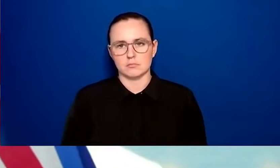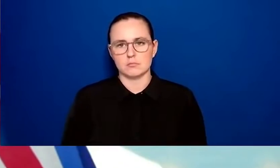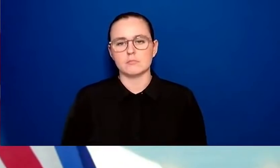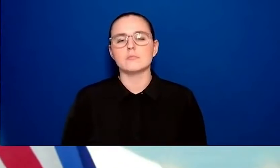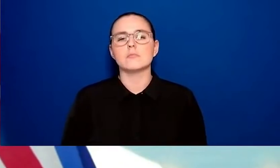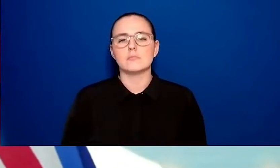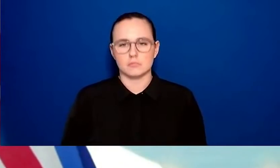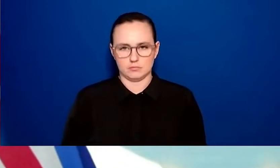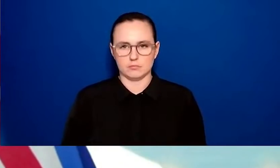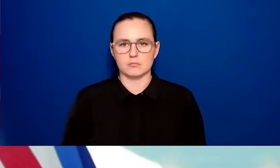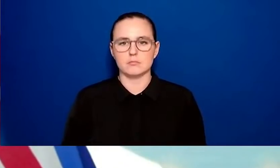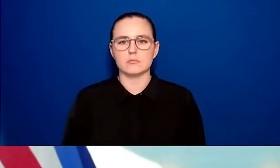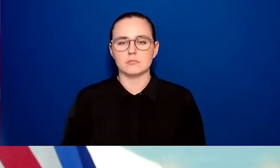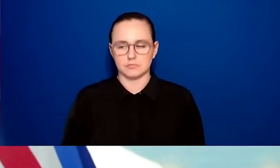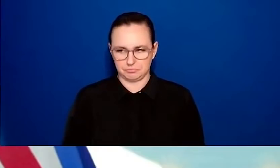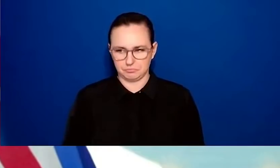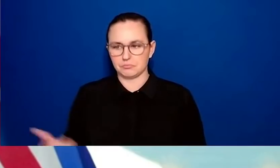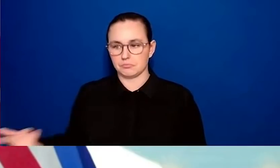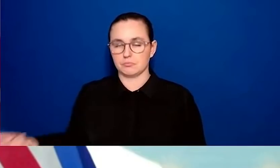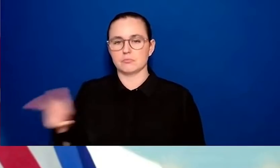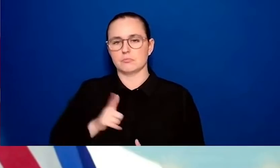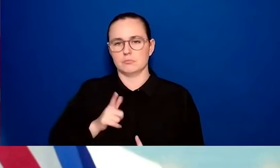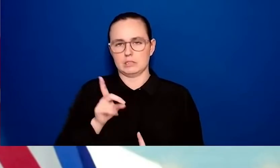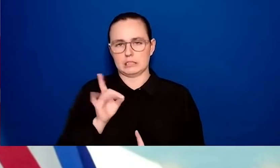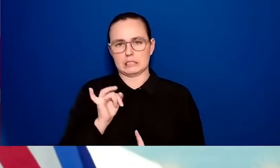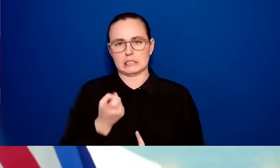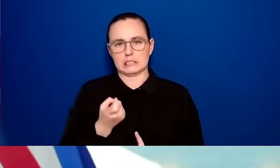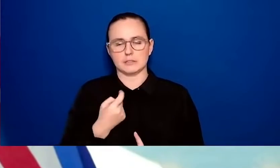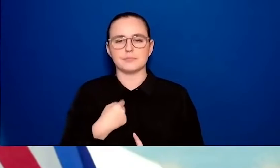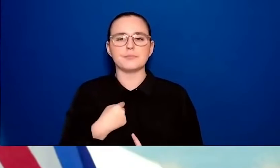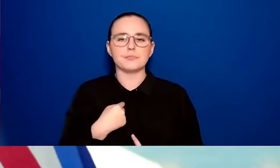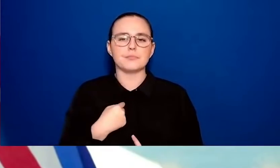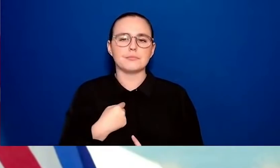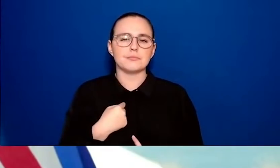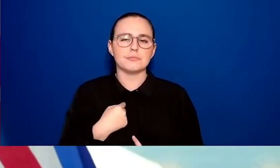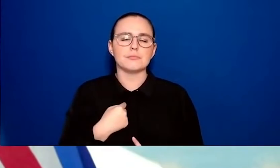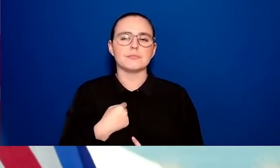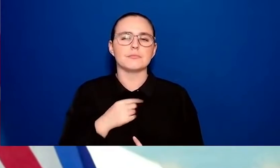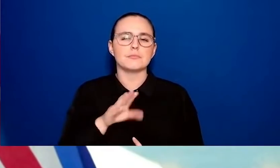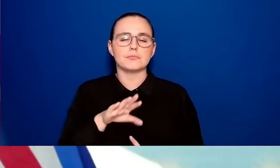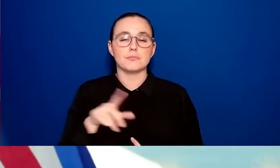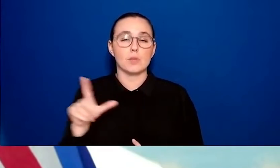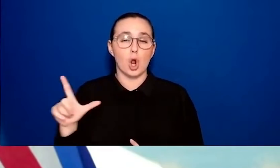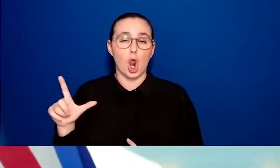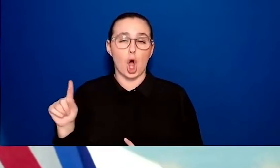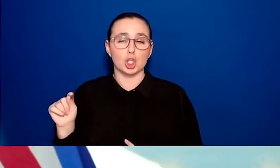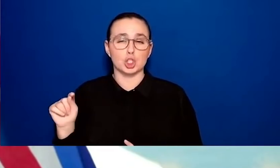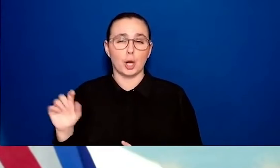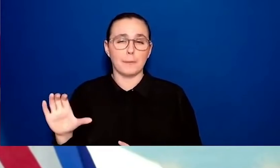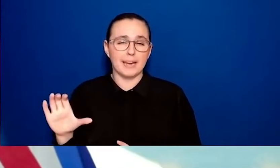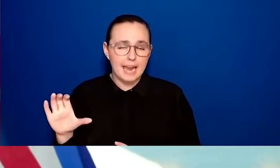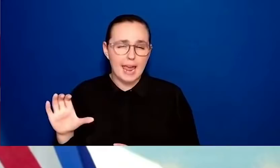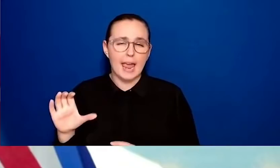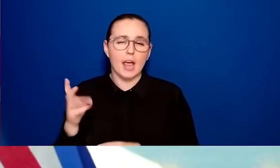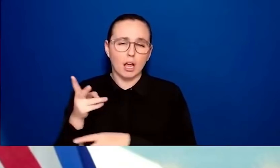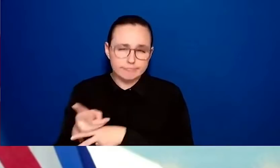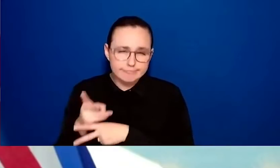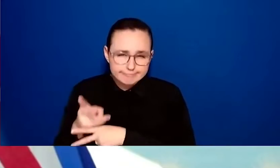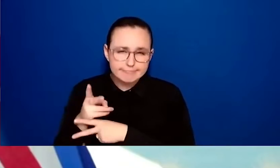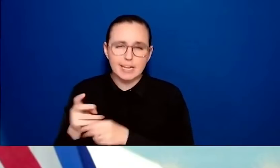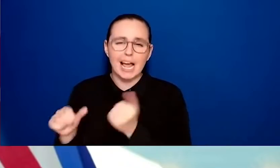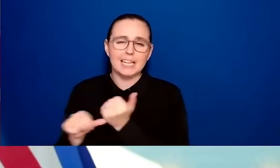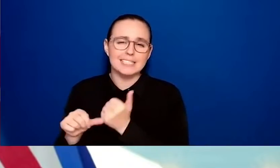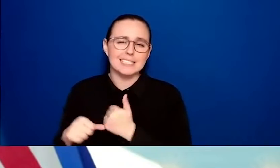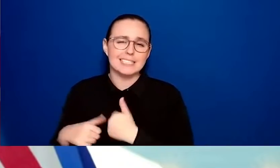Just say, Justine, roughly speaking, if you look at long-term care and assisted living, we're talking about 49,000